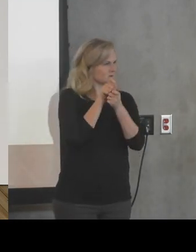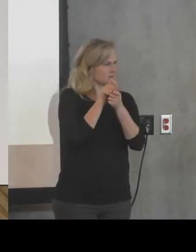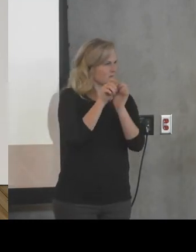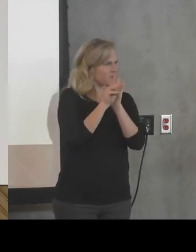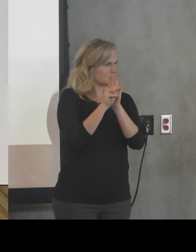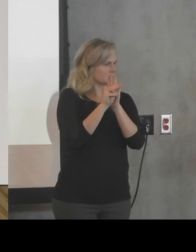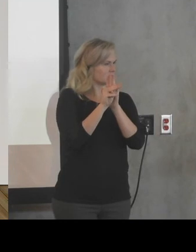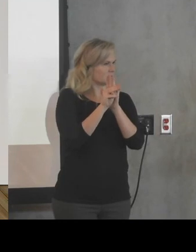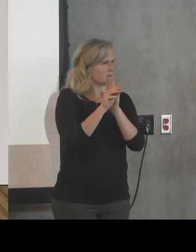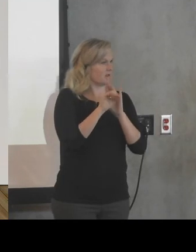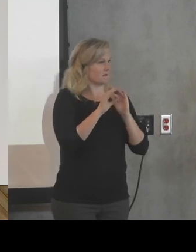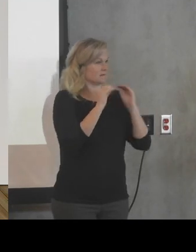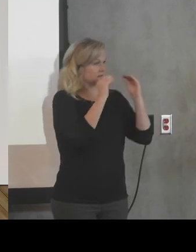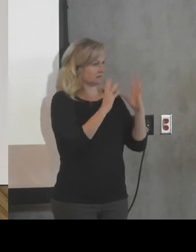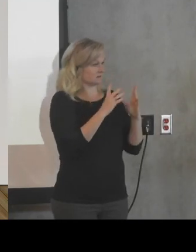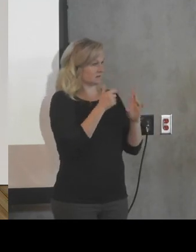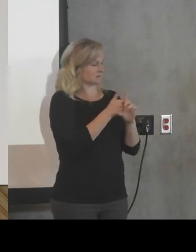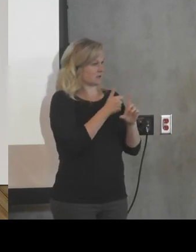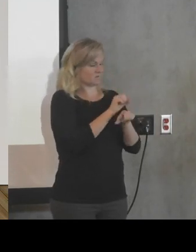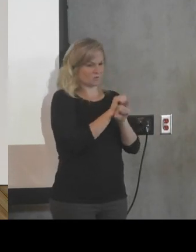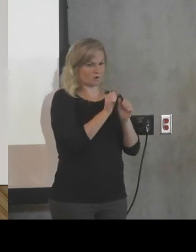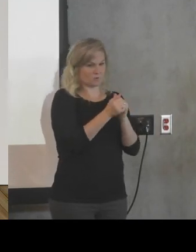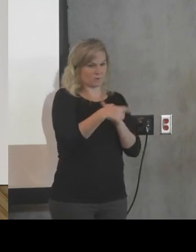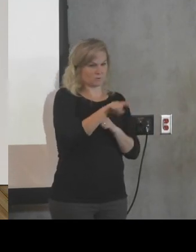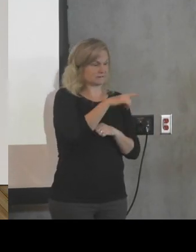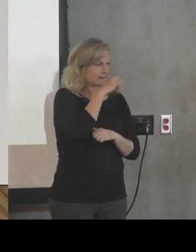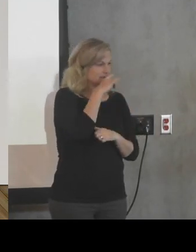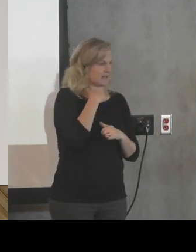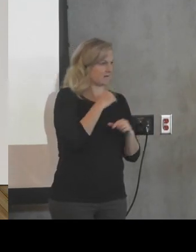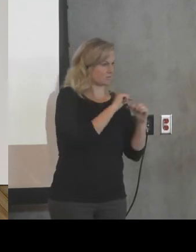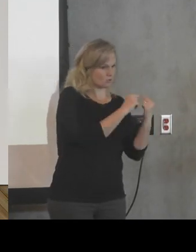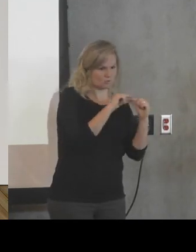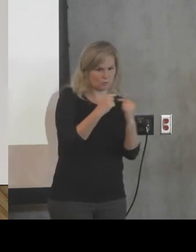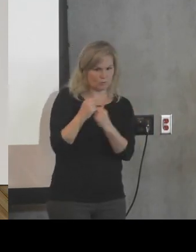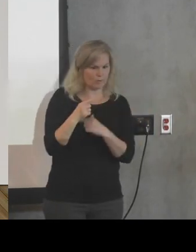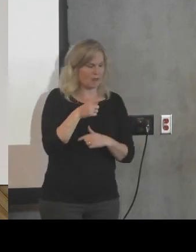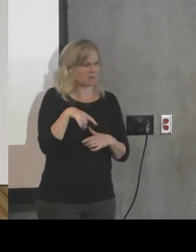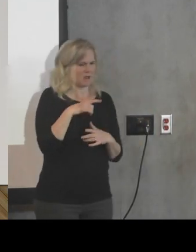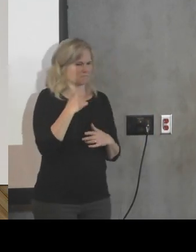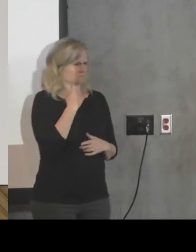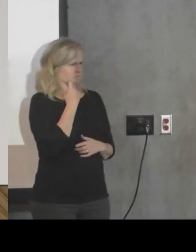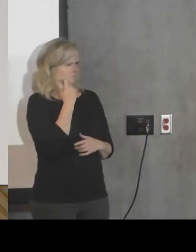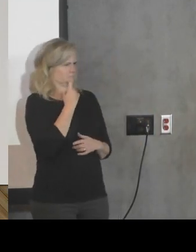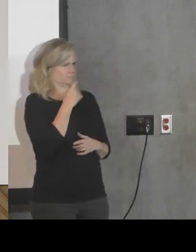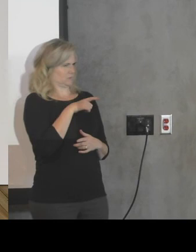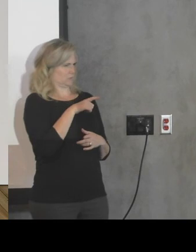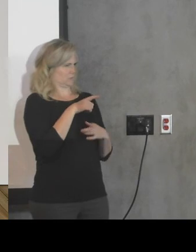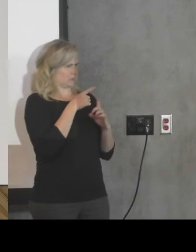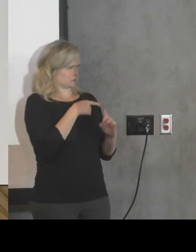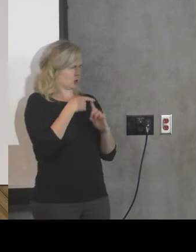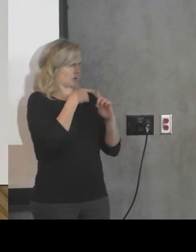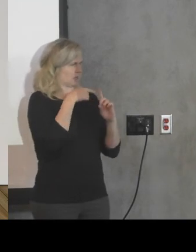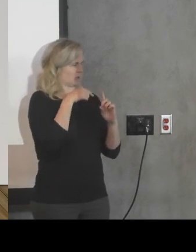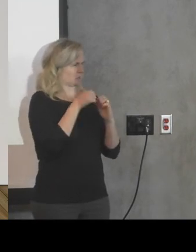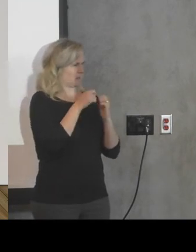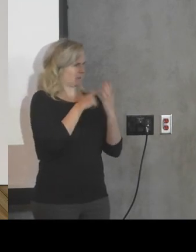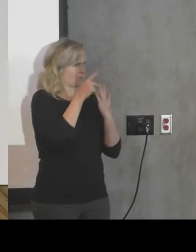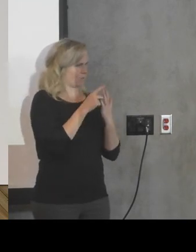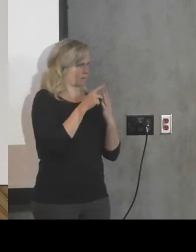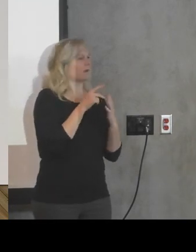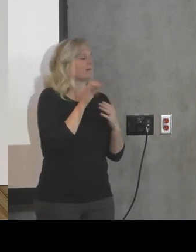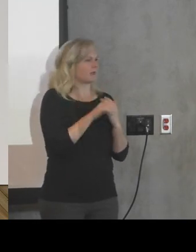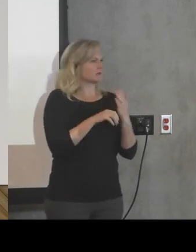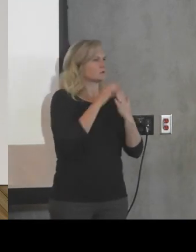model. So if the teacher's working with kids or there's groups going on and they're wondering what you're targeting by using this program, you're targeting the curriculum through